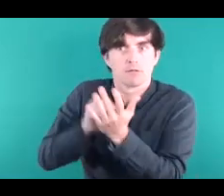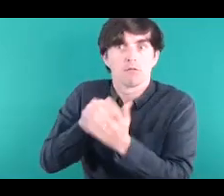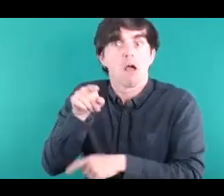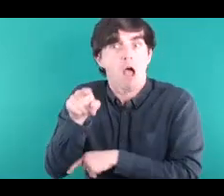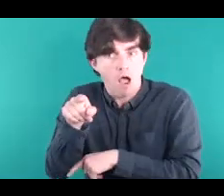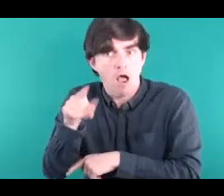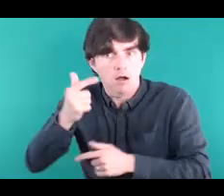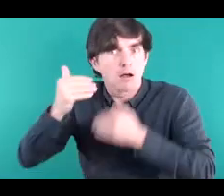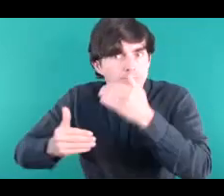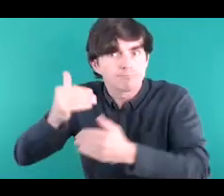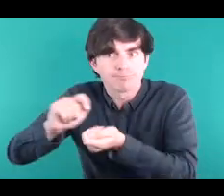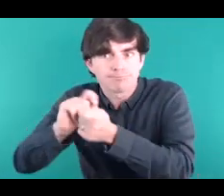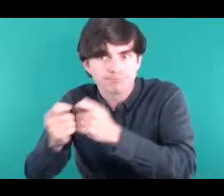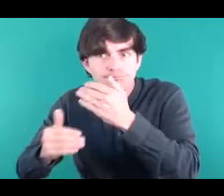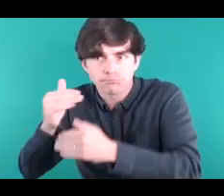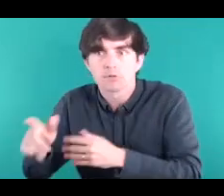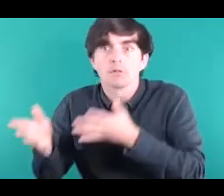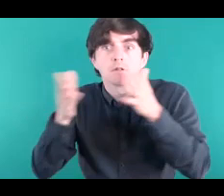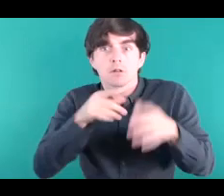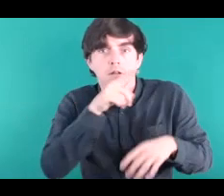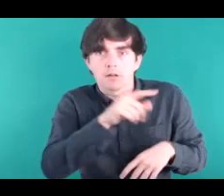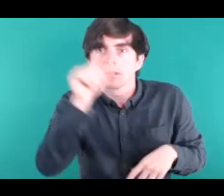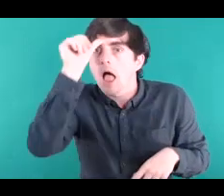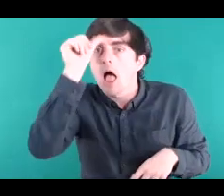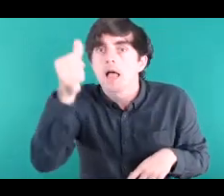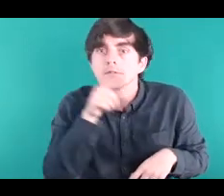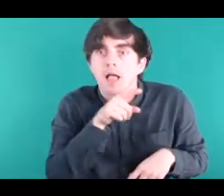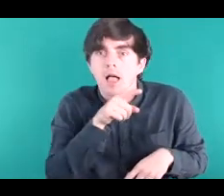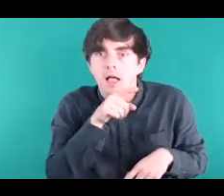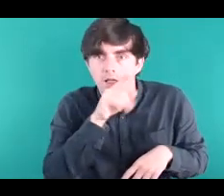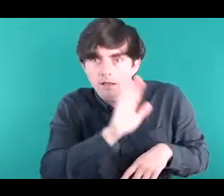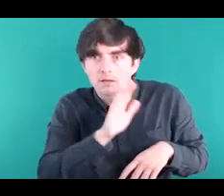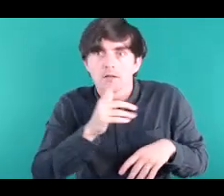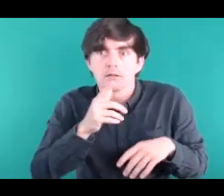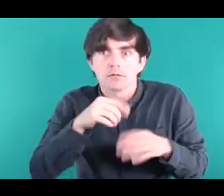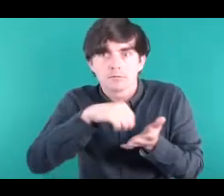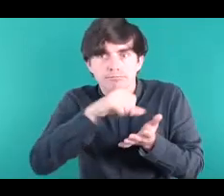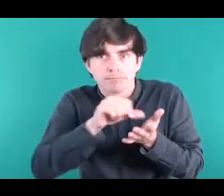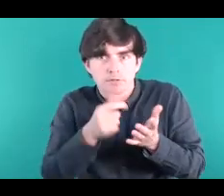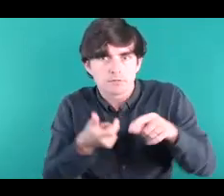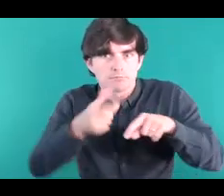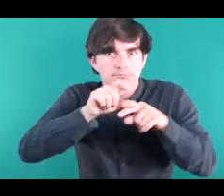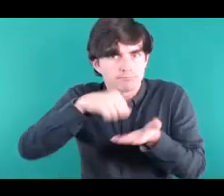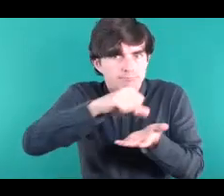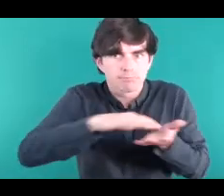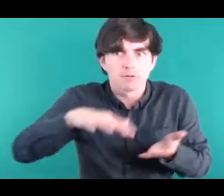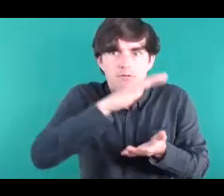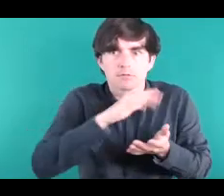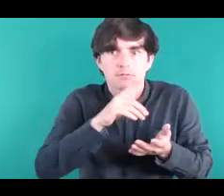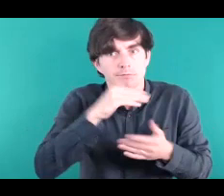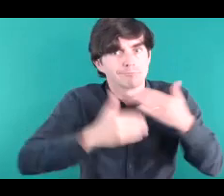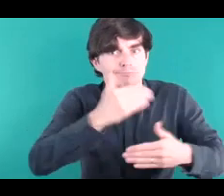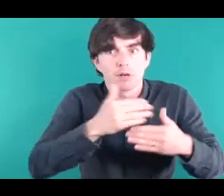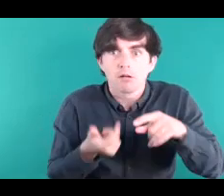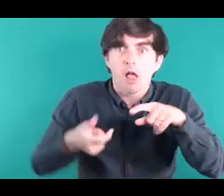few countries have announced expansion of schemes per se, or new transfer schemes.